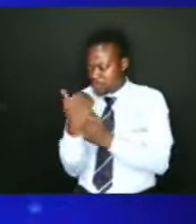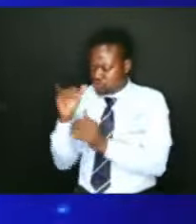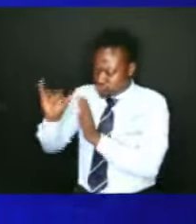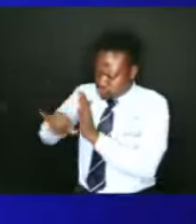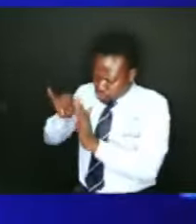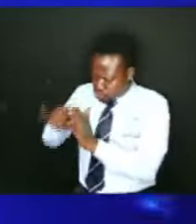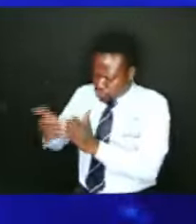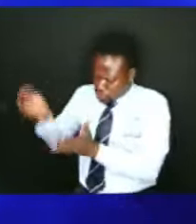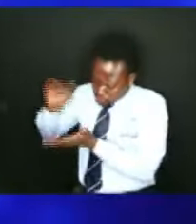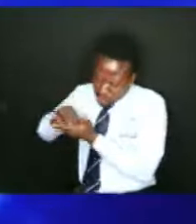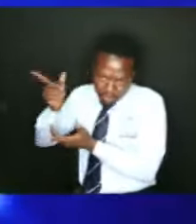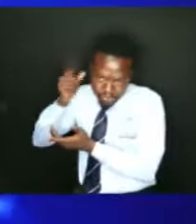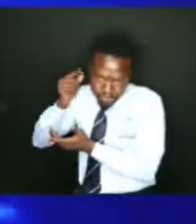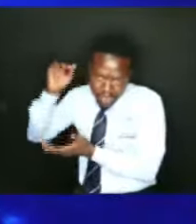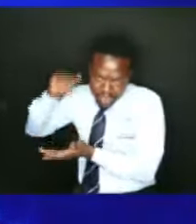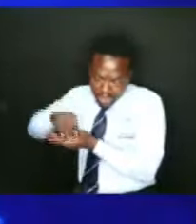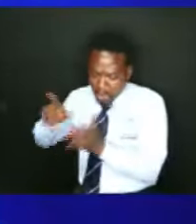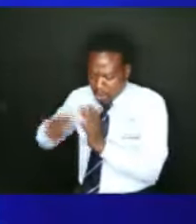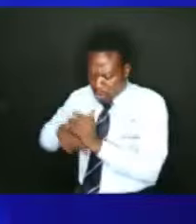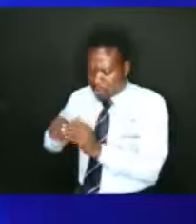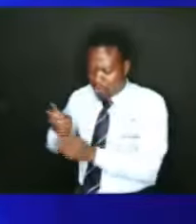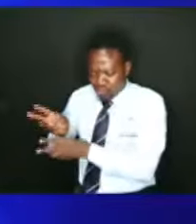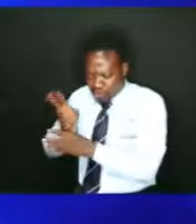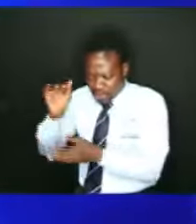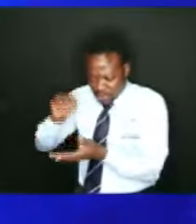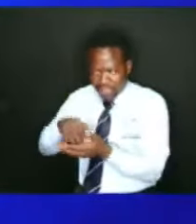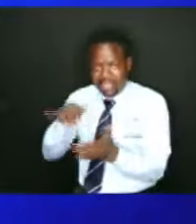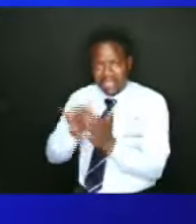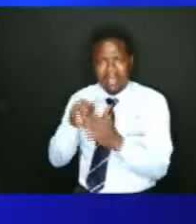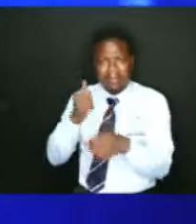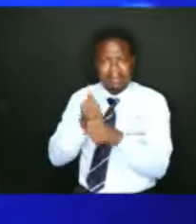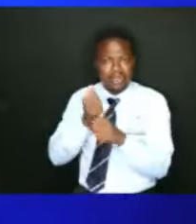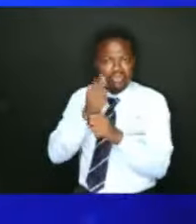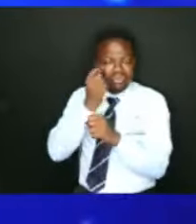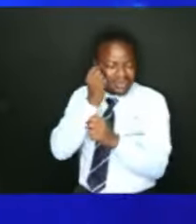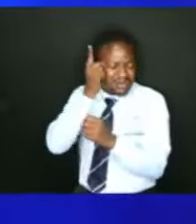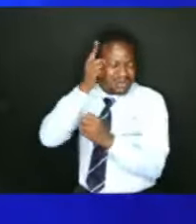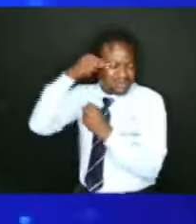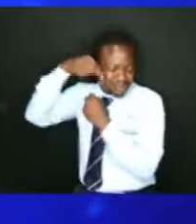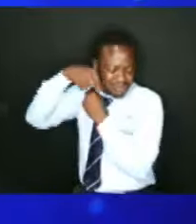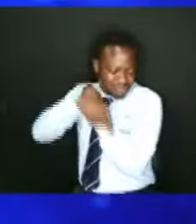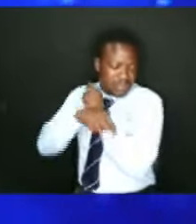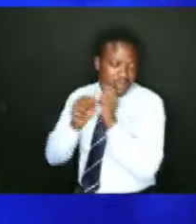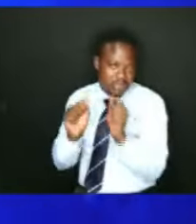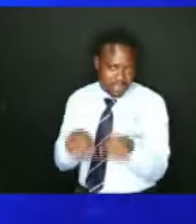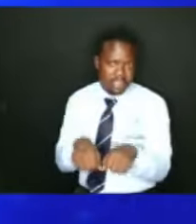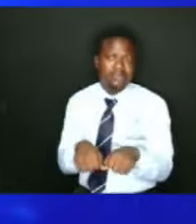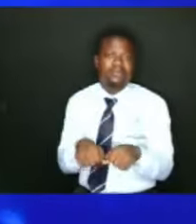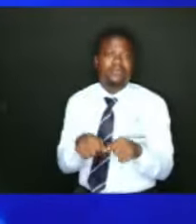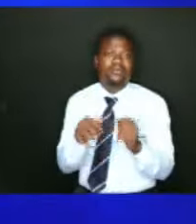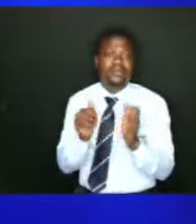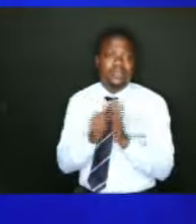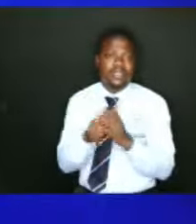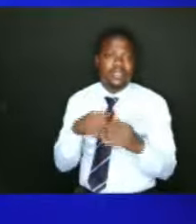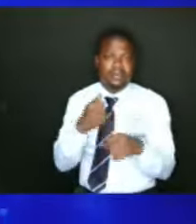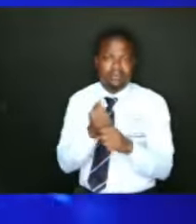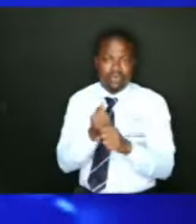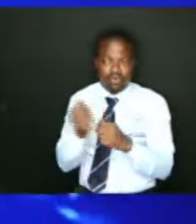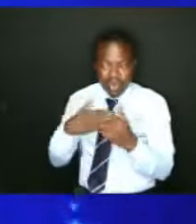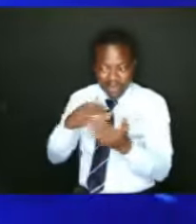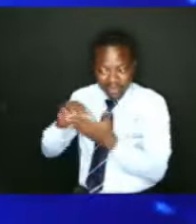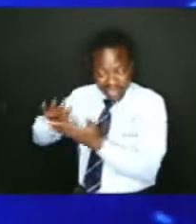listen and re-listen will allow it to really soak deep down and then be able to execute